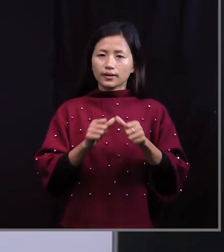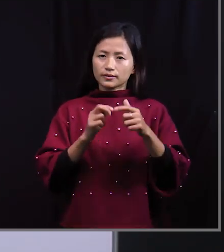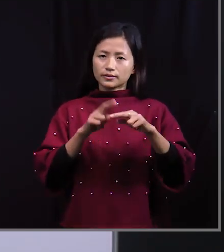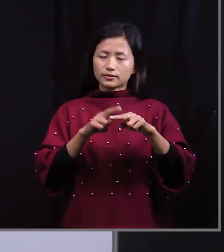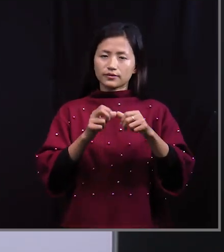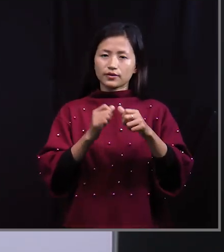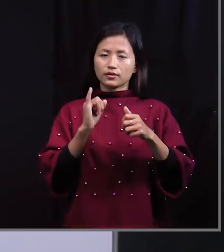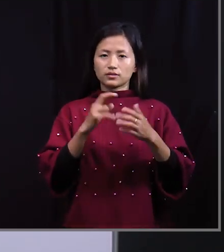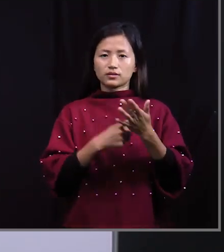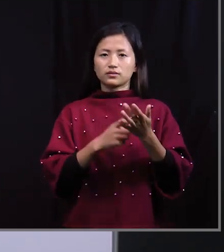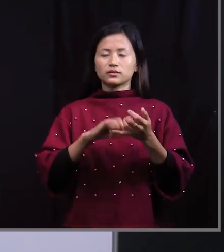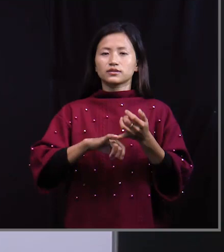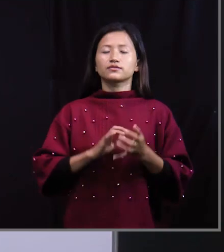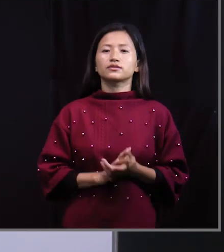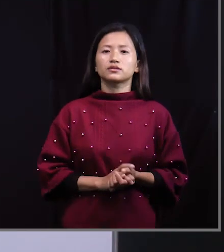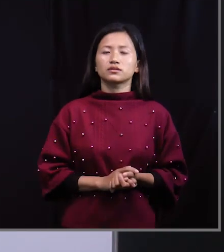the